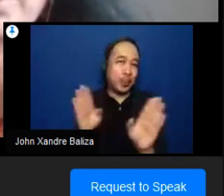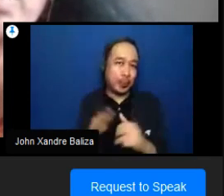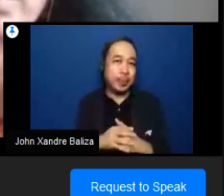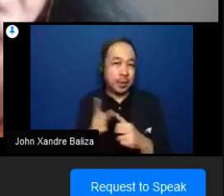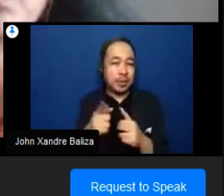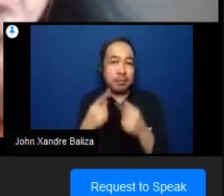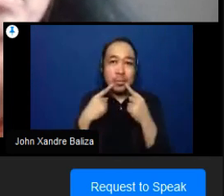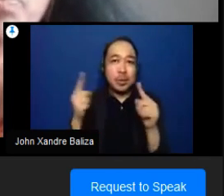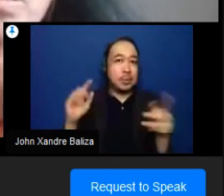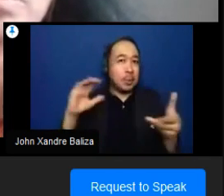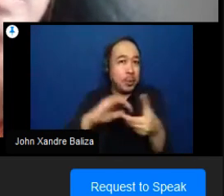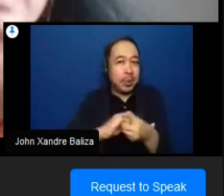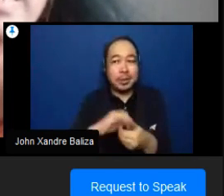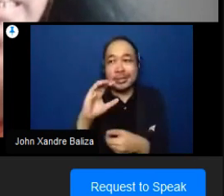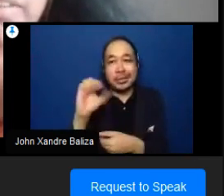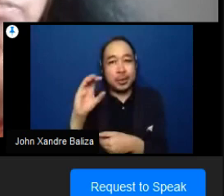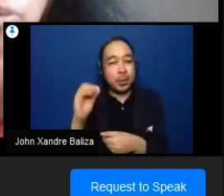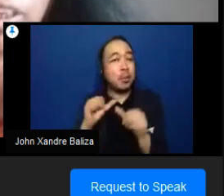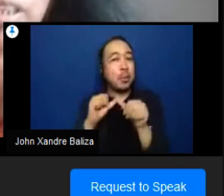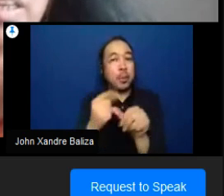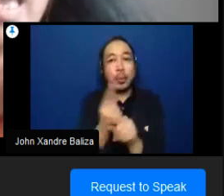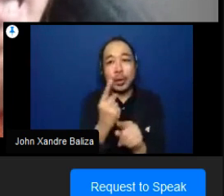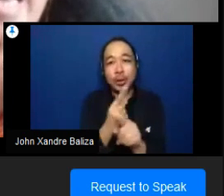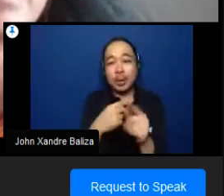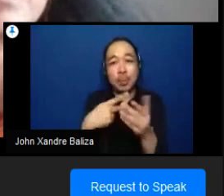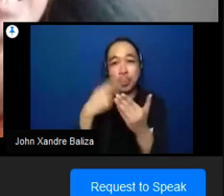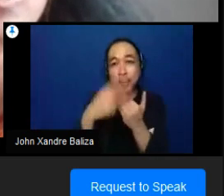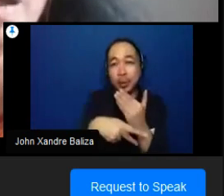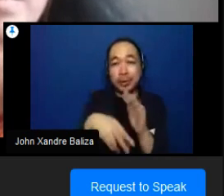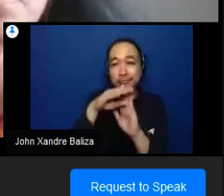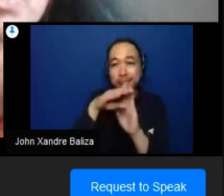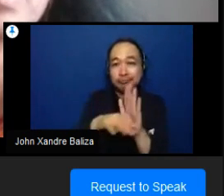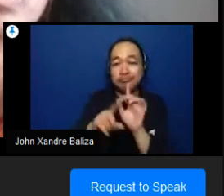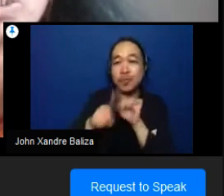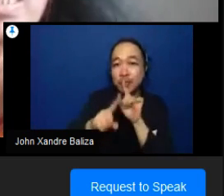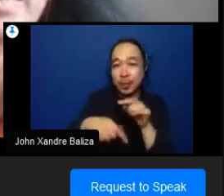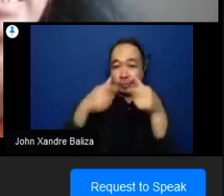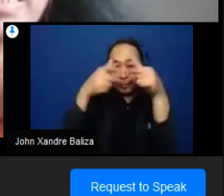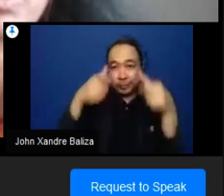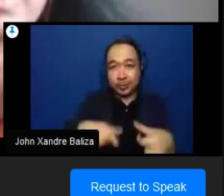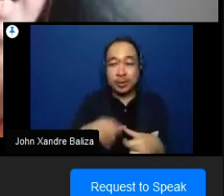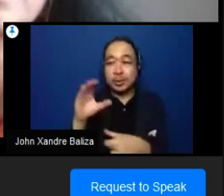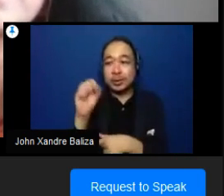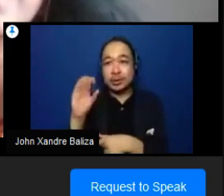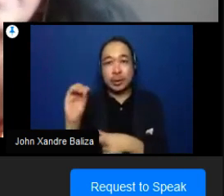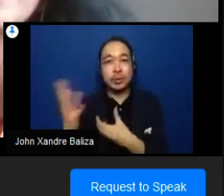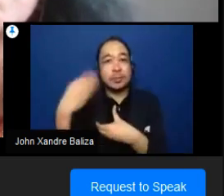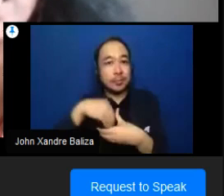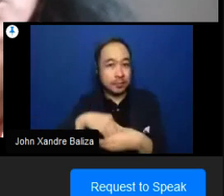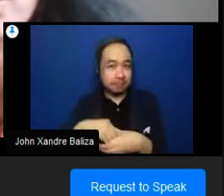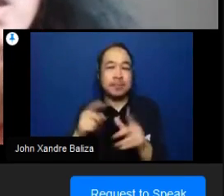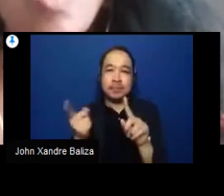to develop regular country progress reports using the indicator framework. And CSO participation is crucial in the collection, analysis,